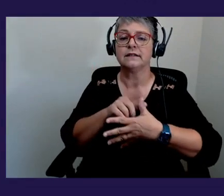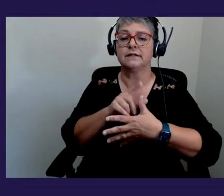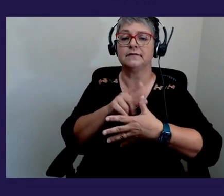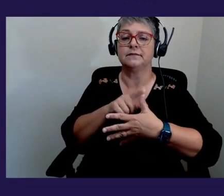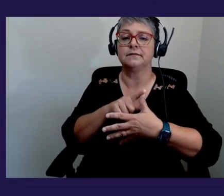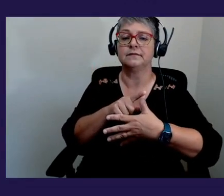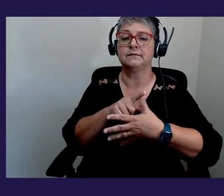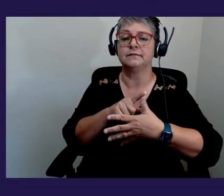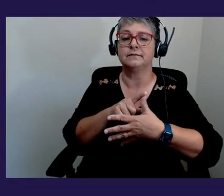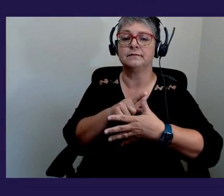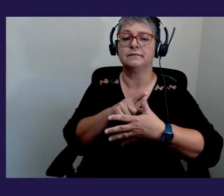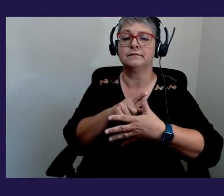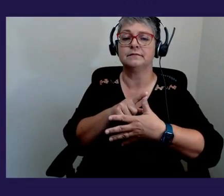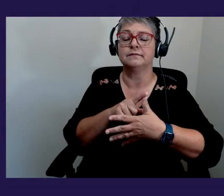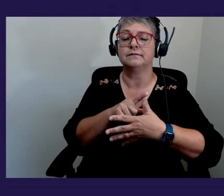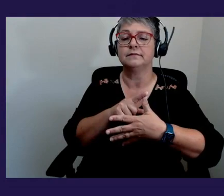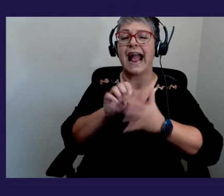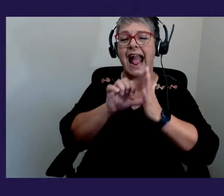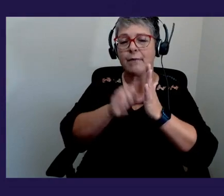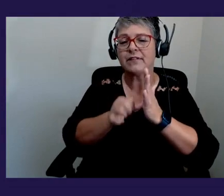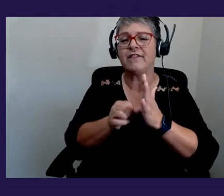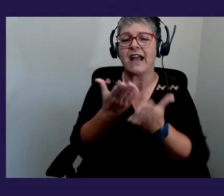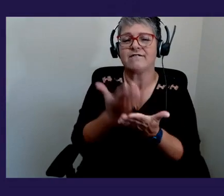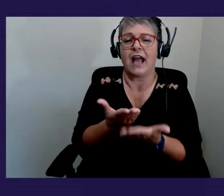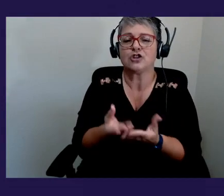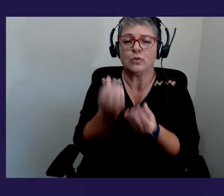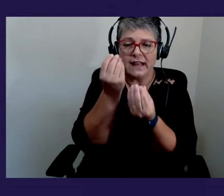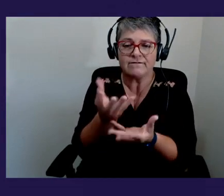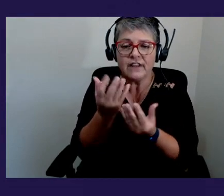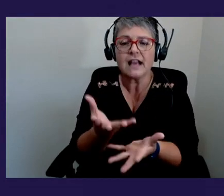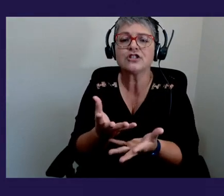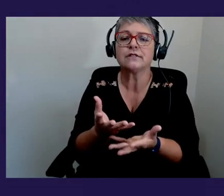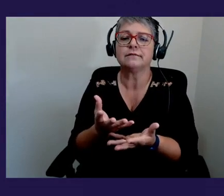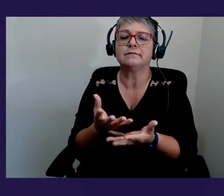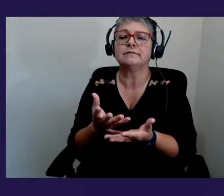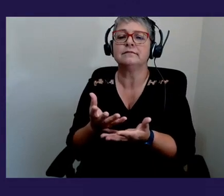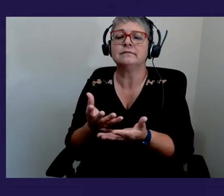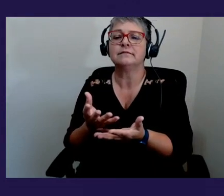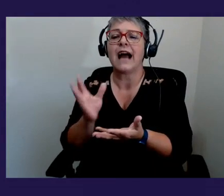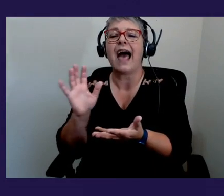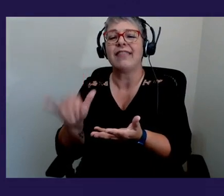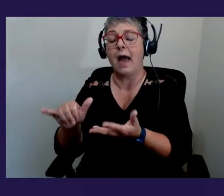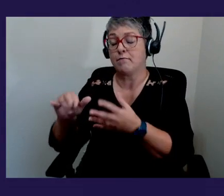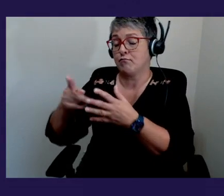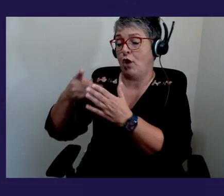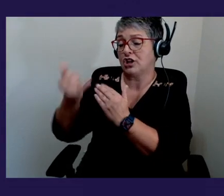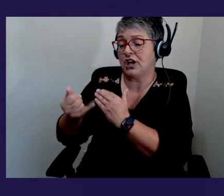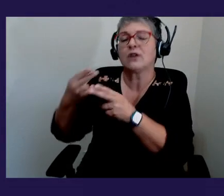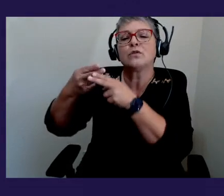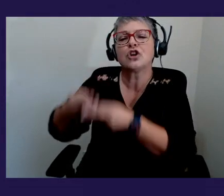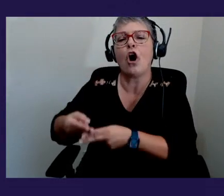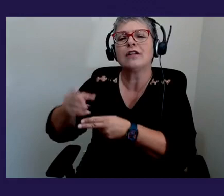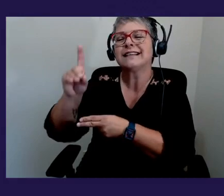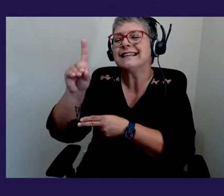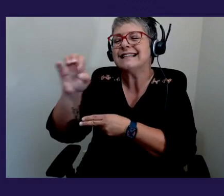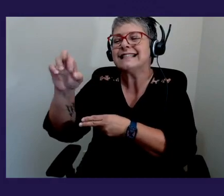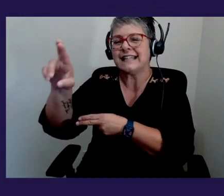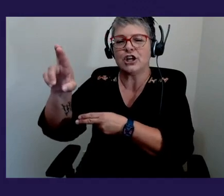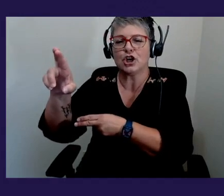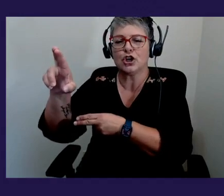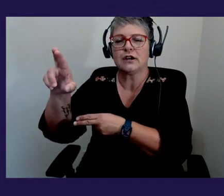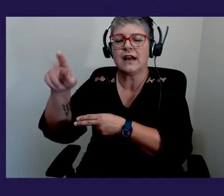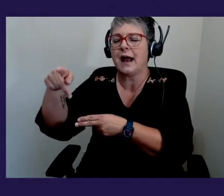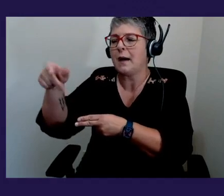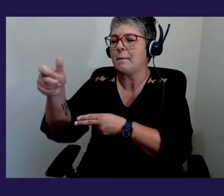information. And a great example of one of these tools is the Dear Pandemic project, which was established by a group of